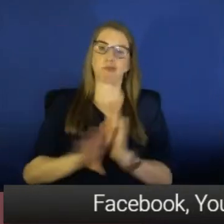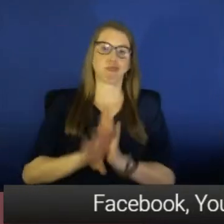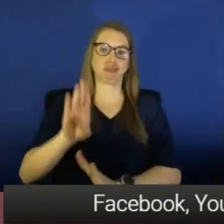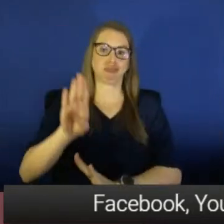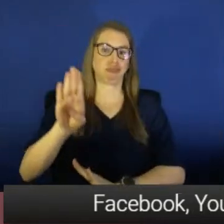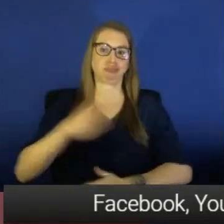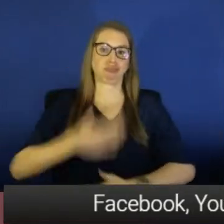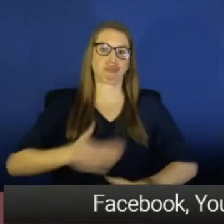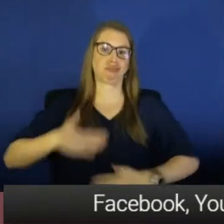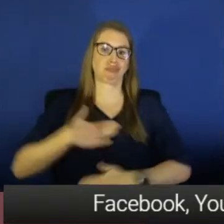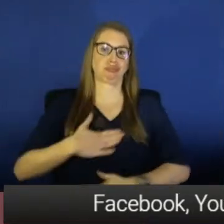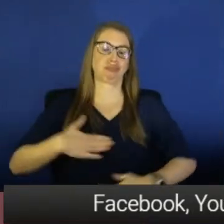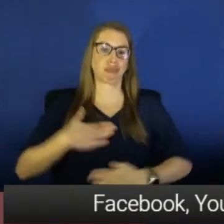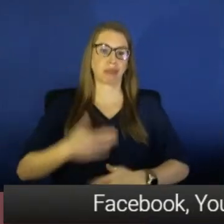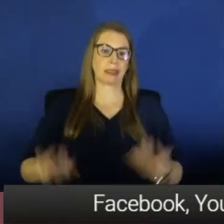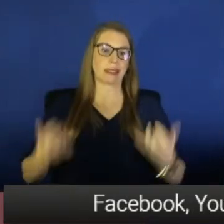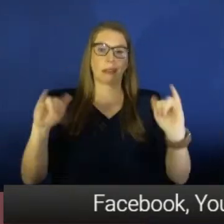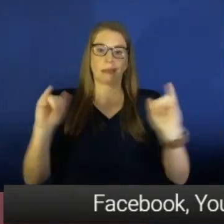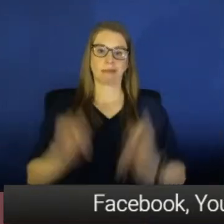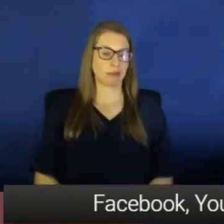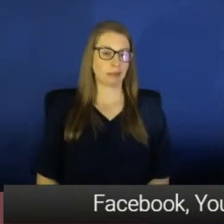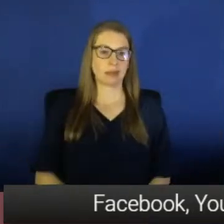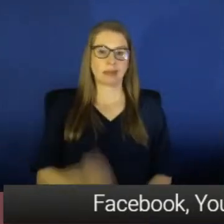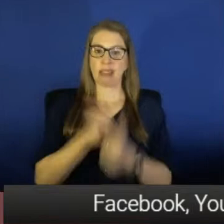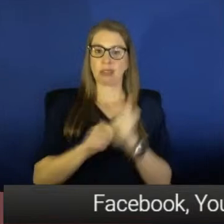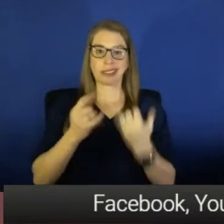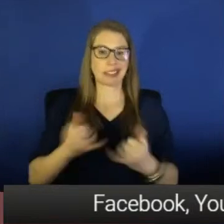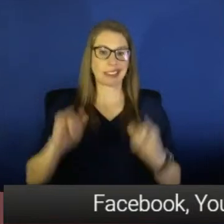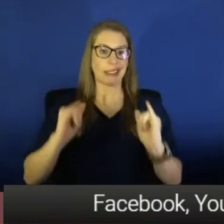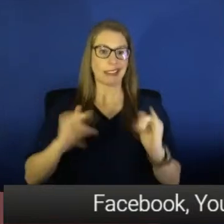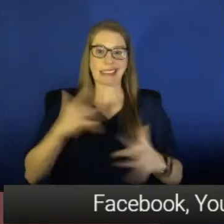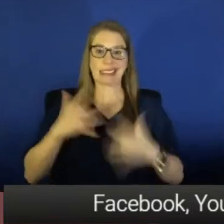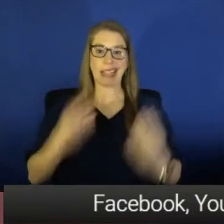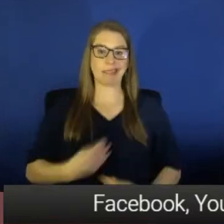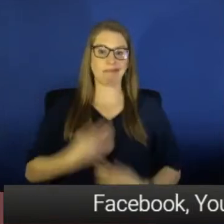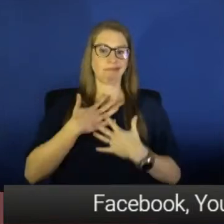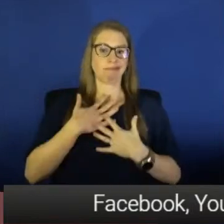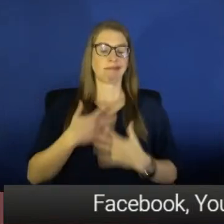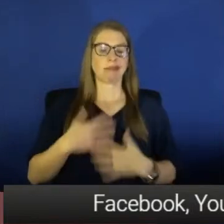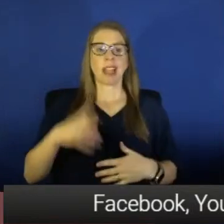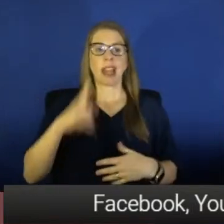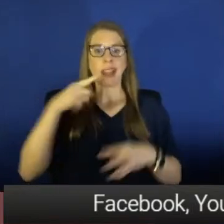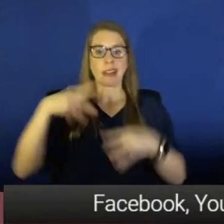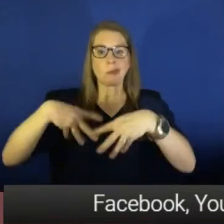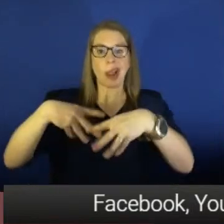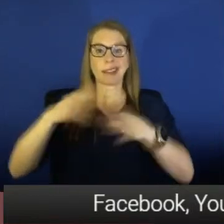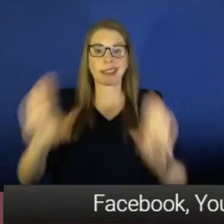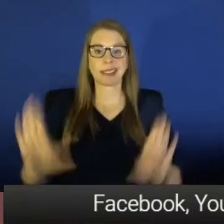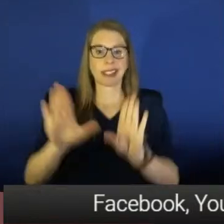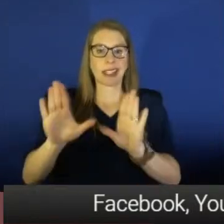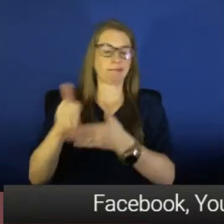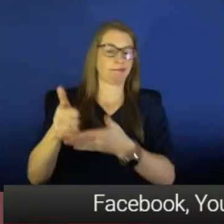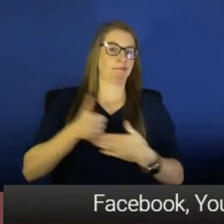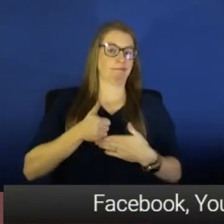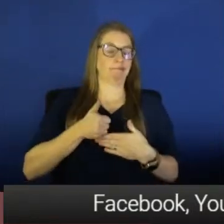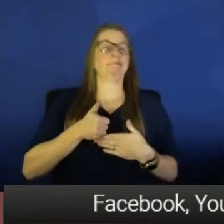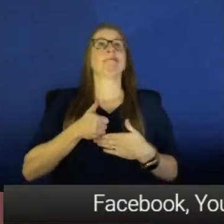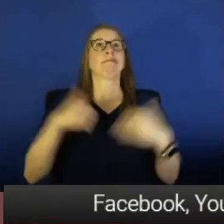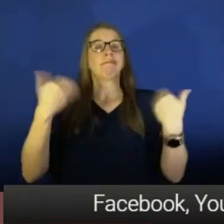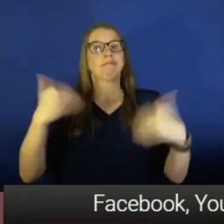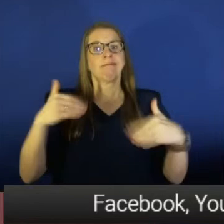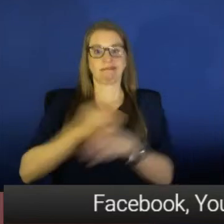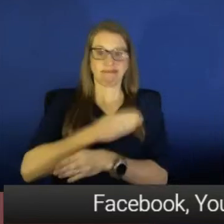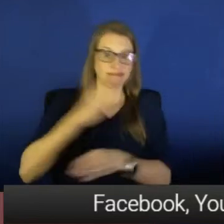be honest. I think everybody's still very excited, and I think the parade Sunday kind of helped seal it and bring